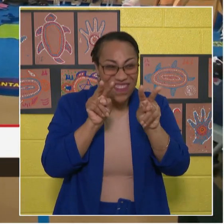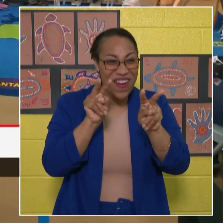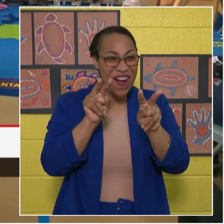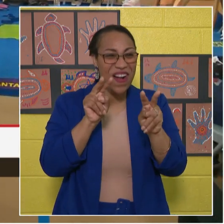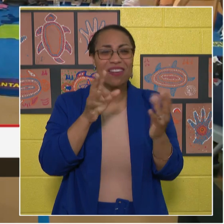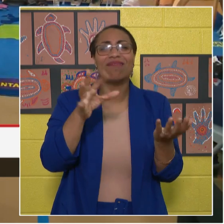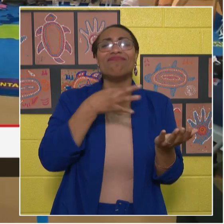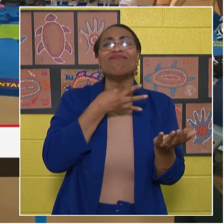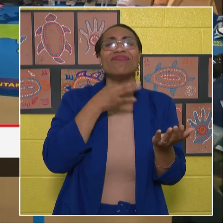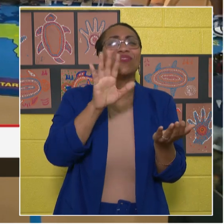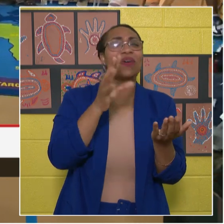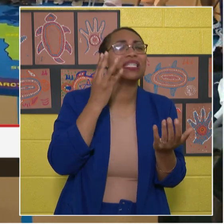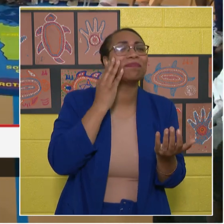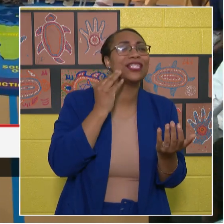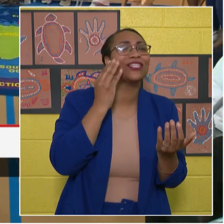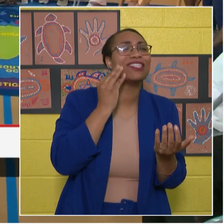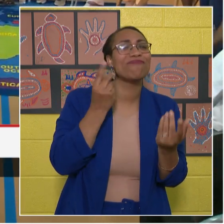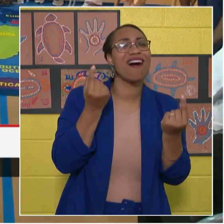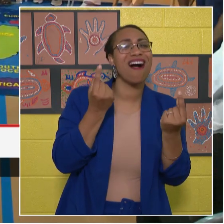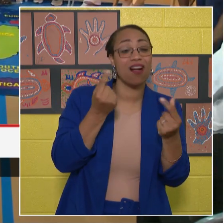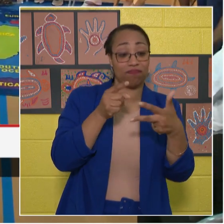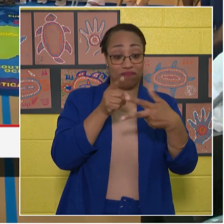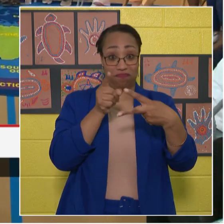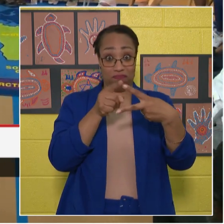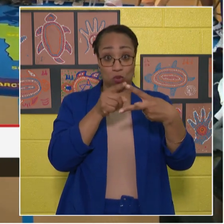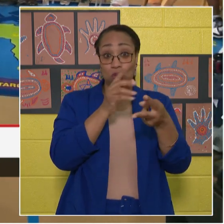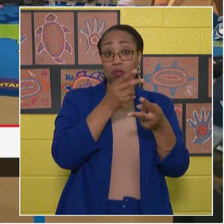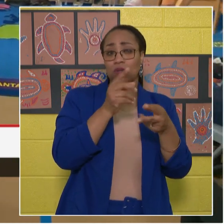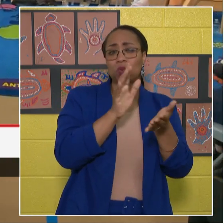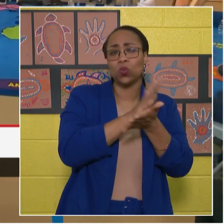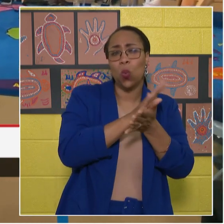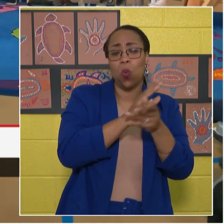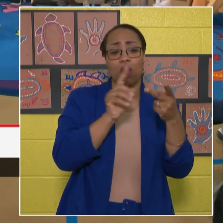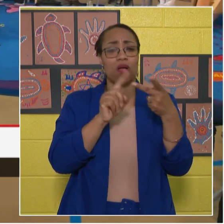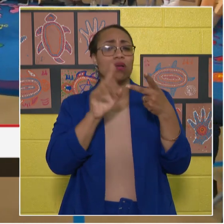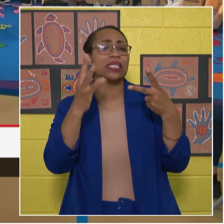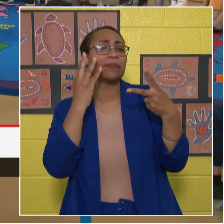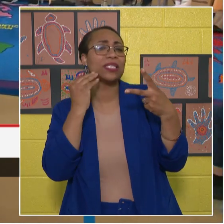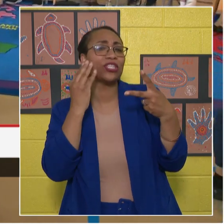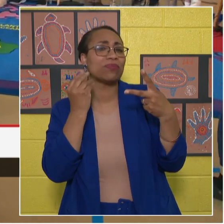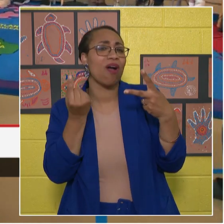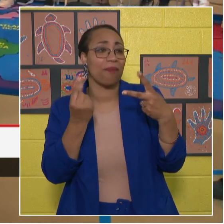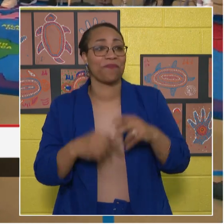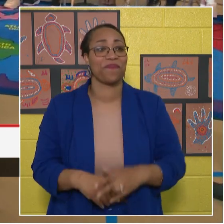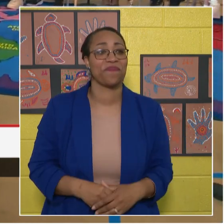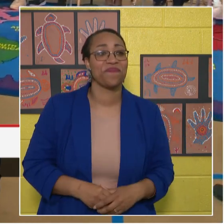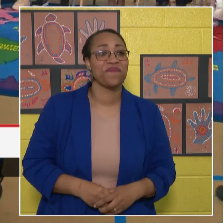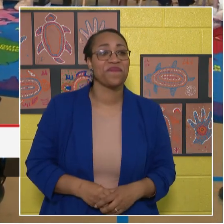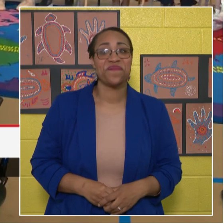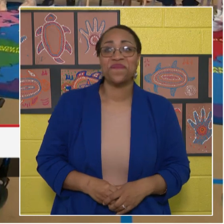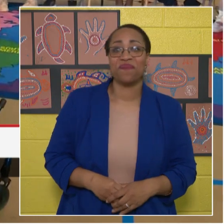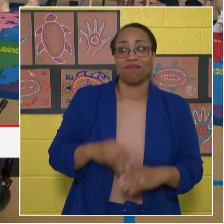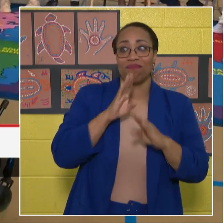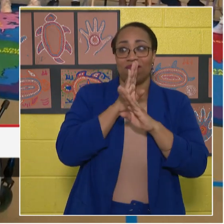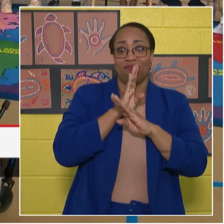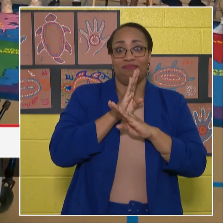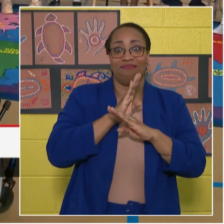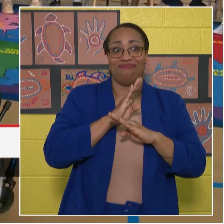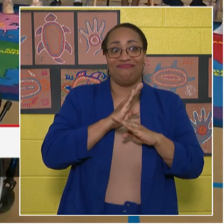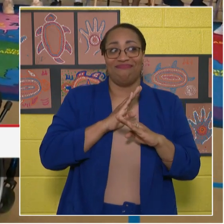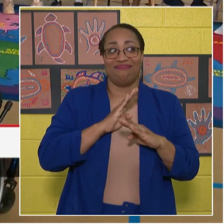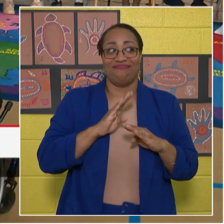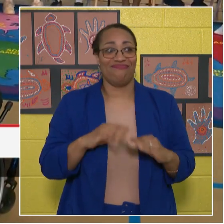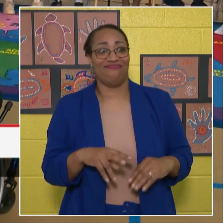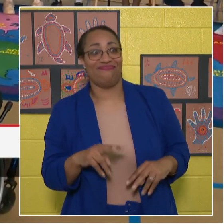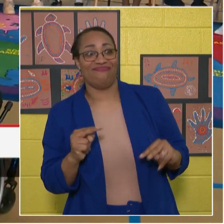So who wants to help me pick a young person? Maybe someone who hasn't spoken yet. Okay.